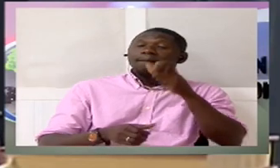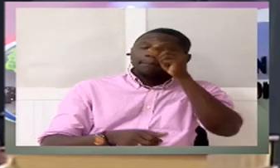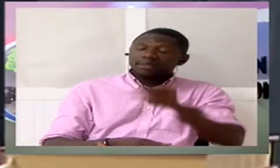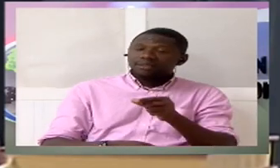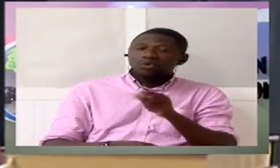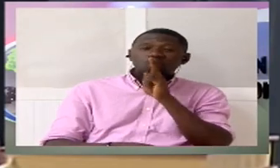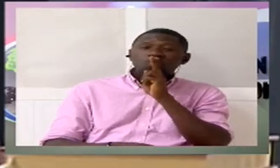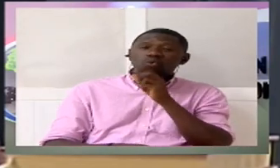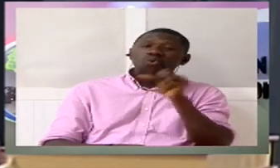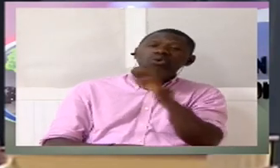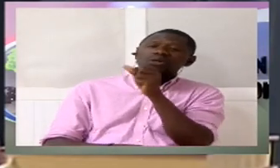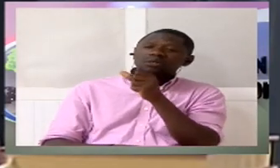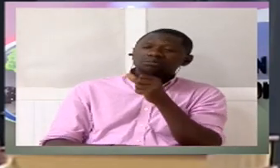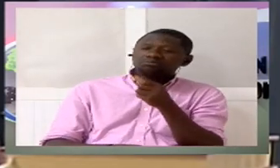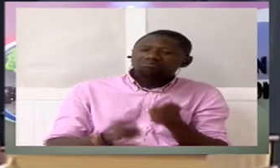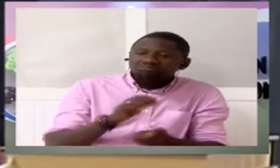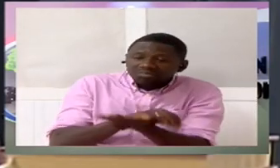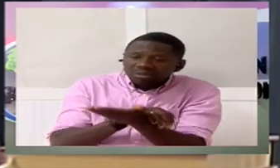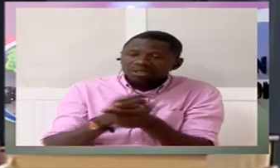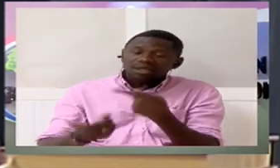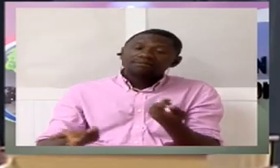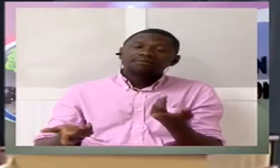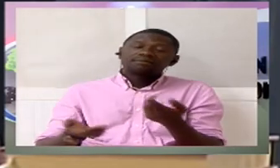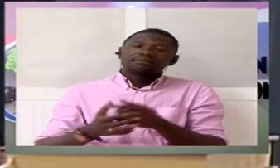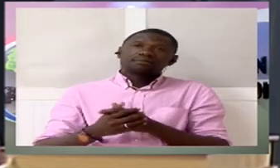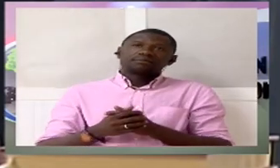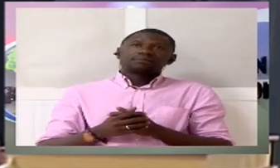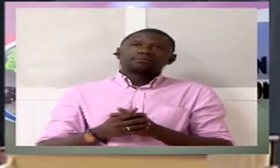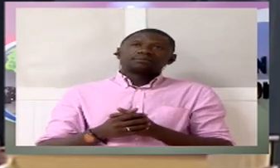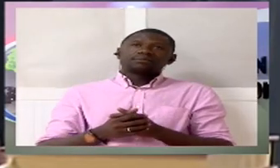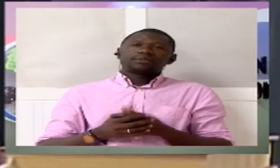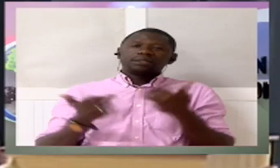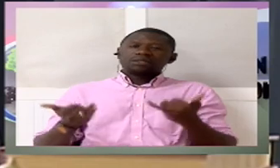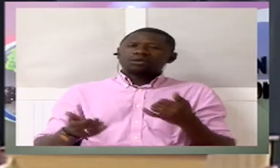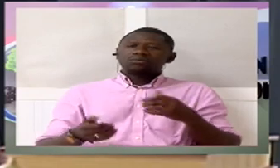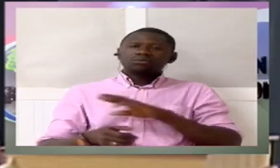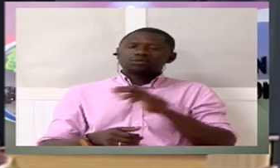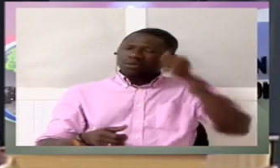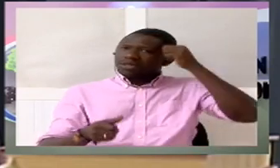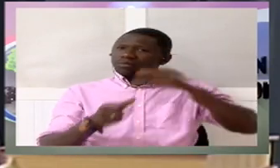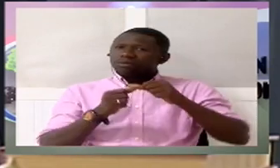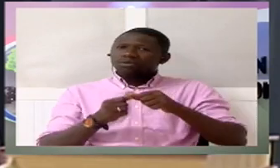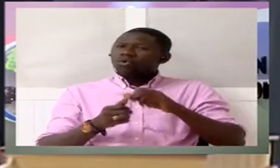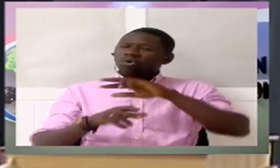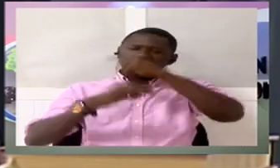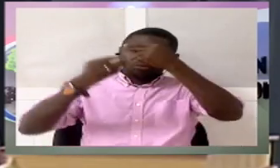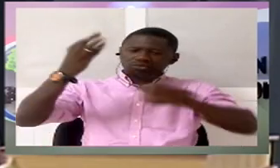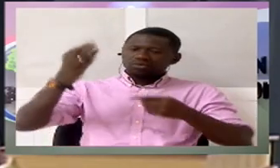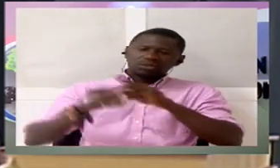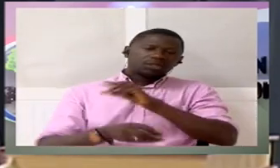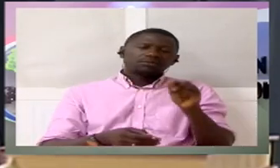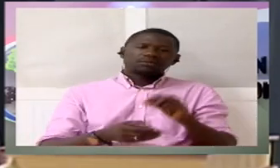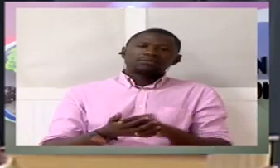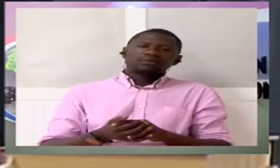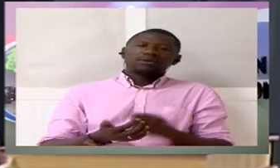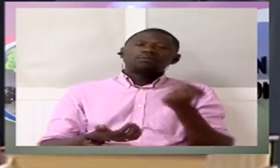Sang wol tol hanima wolf. Now I cannot recall those names. Bao David Lenko Kuntongoti. Since